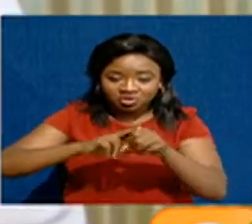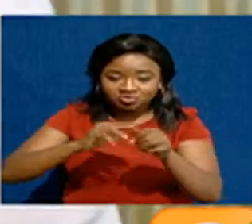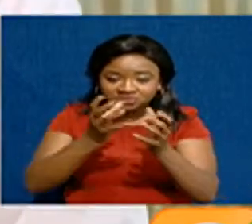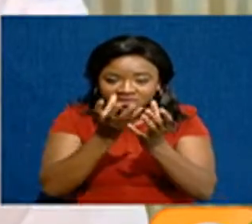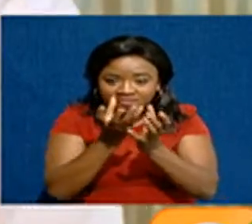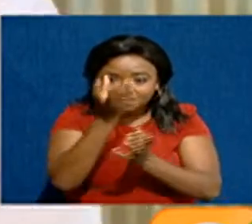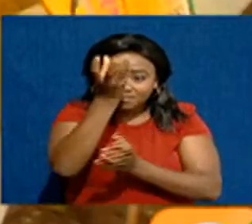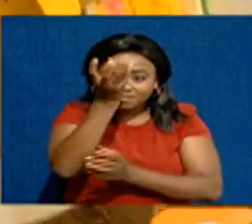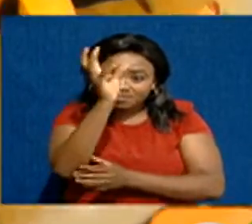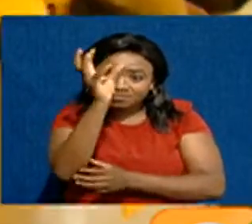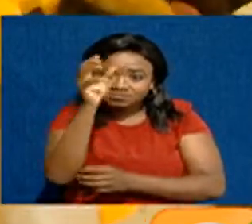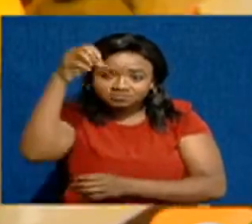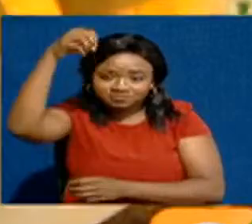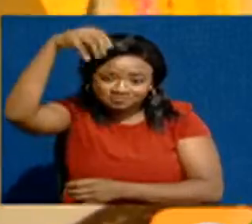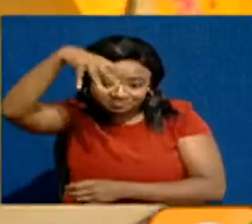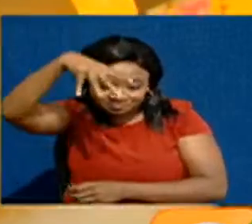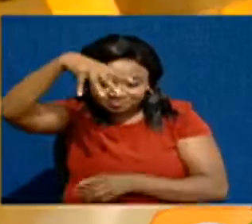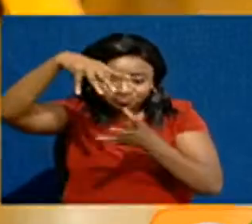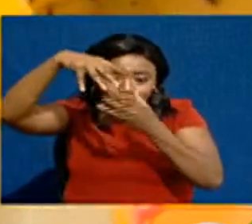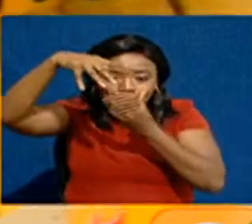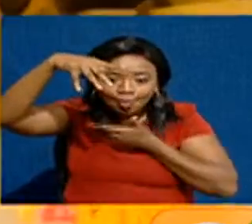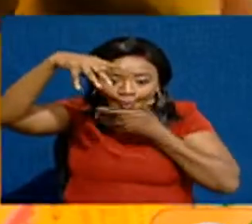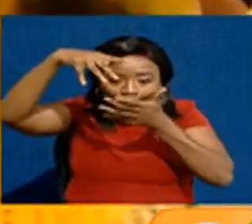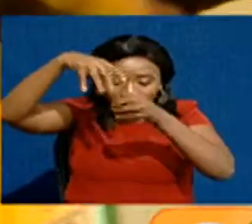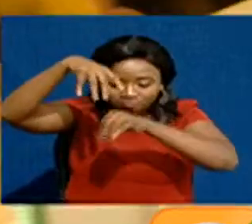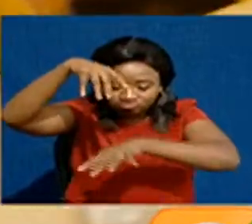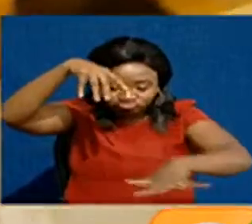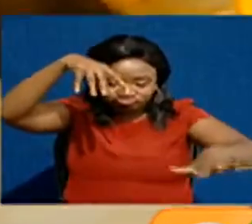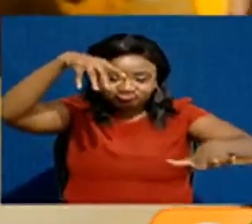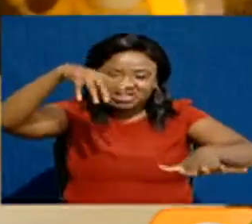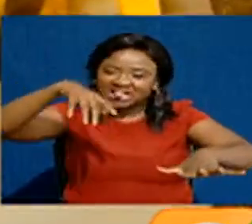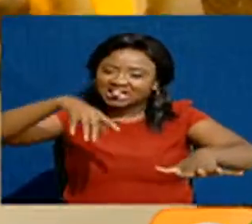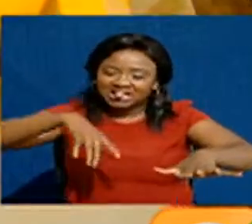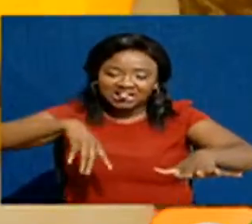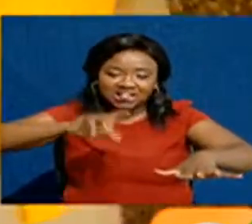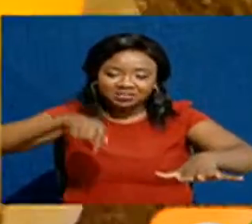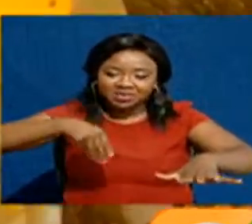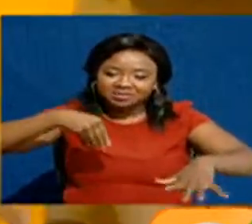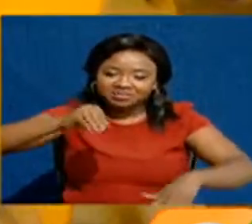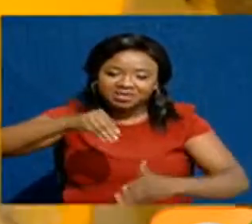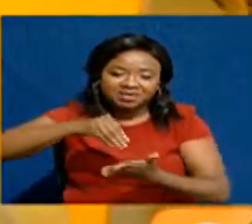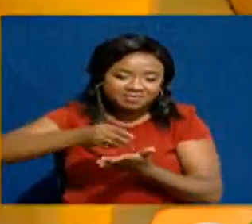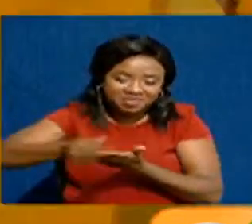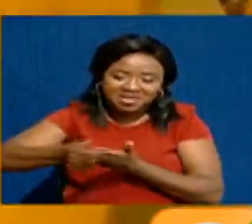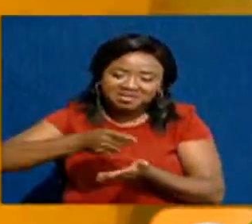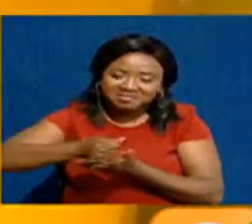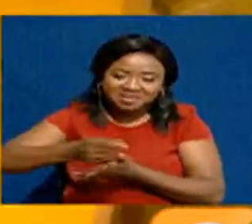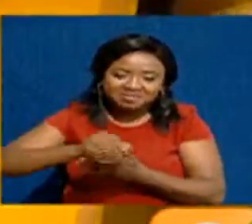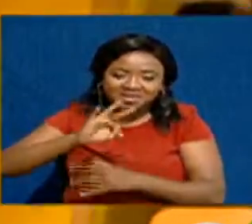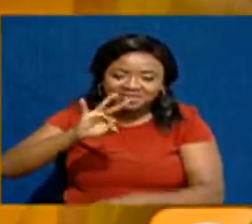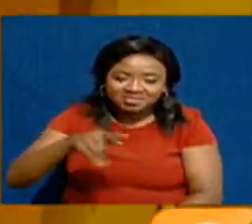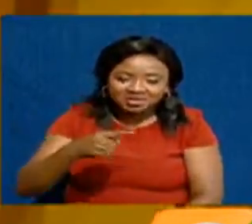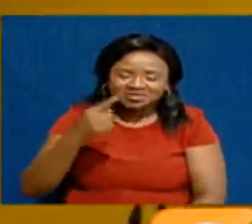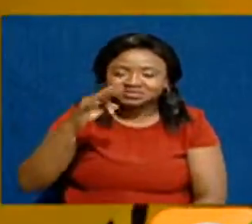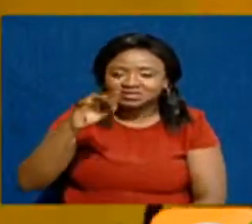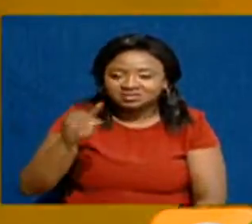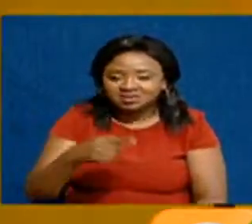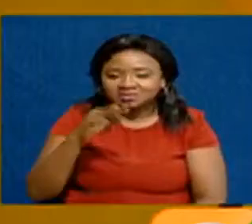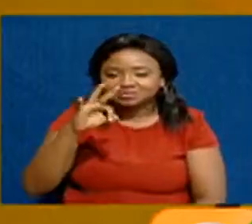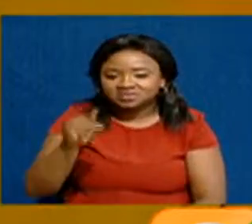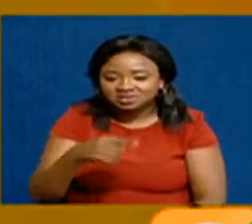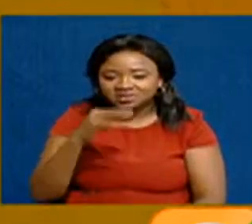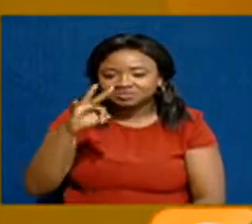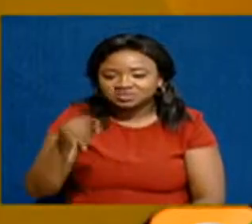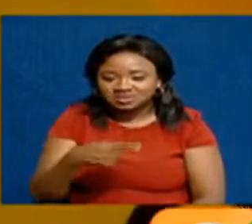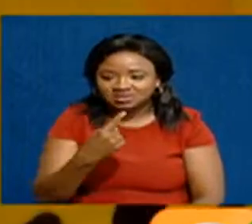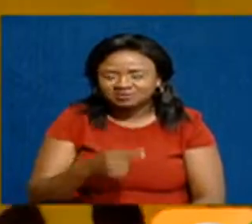then we were going at around 3,000 shillings after every 2 weeks. And